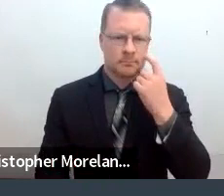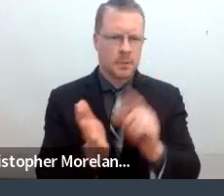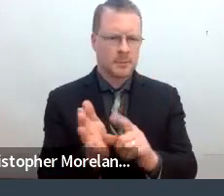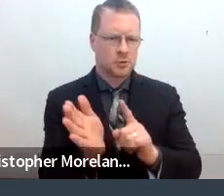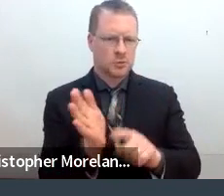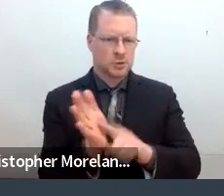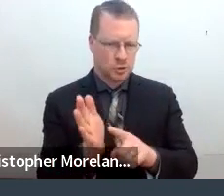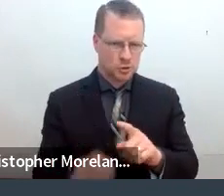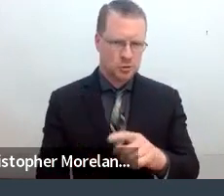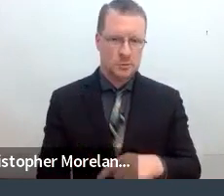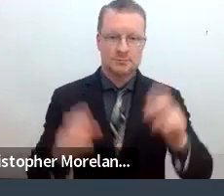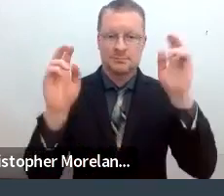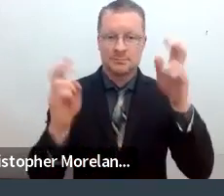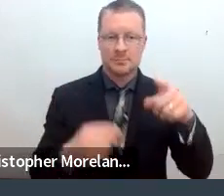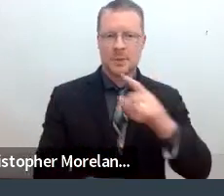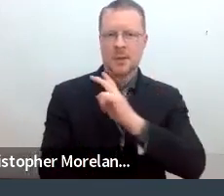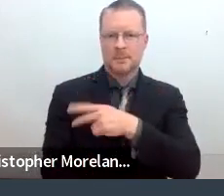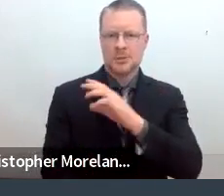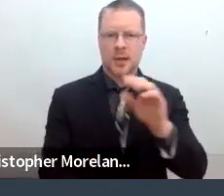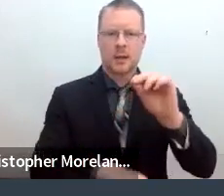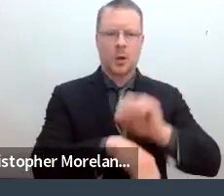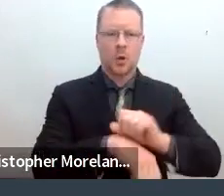This presentation will talk about a recent study,